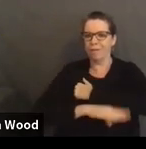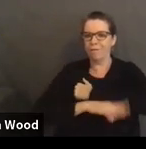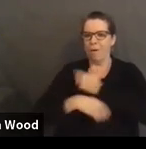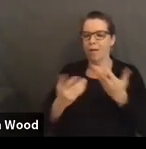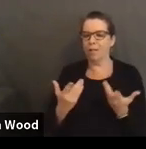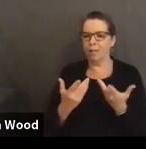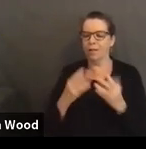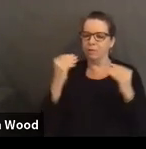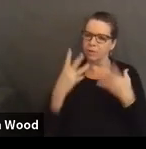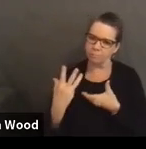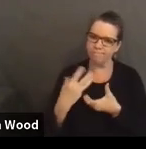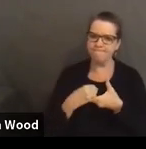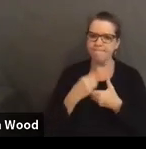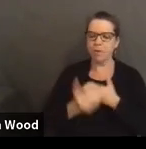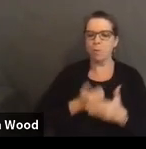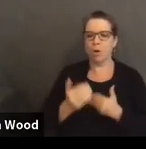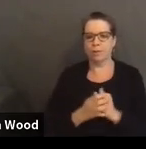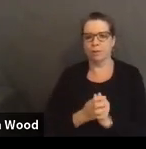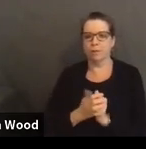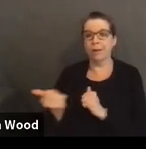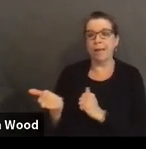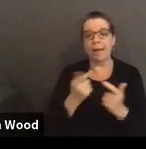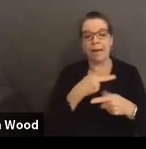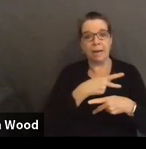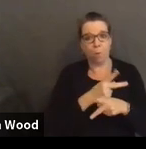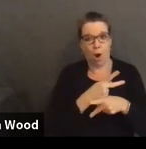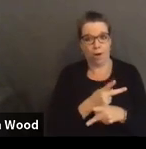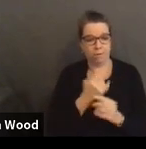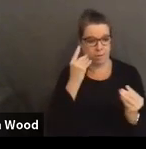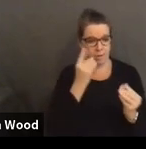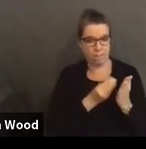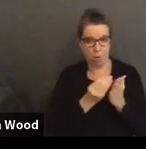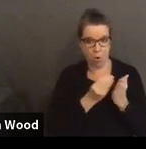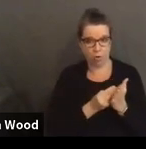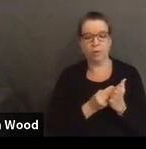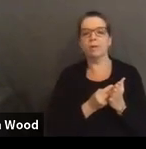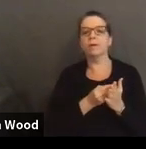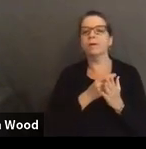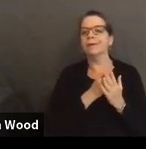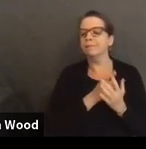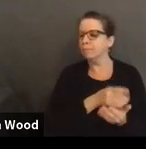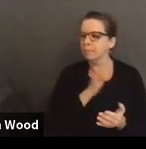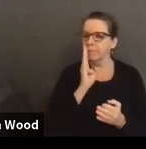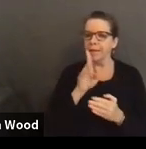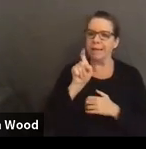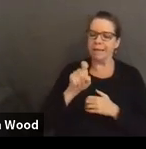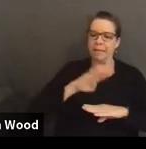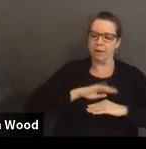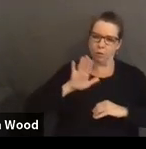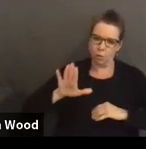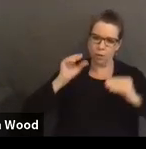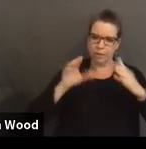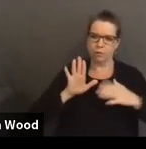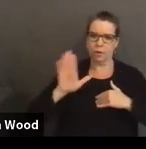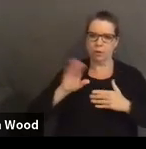of improvement. Ensure any product under consideration directly meets the needs of your teachers and your